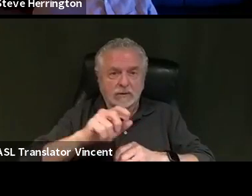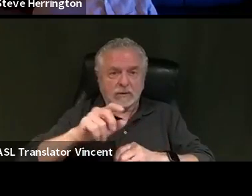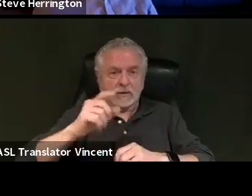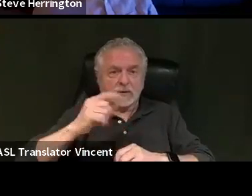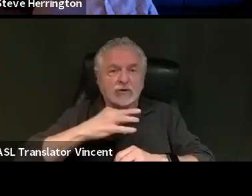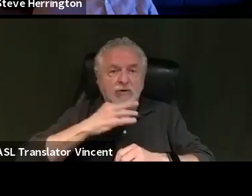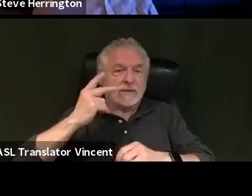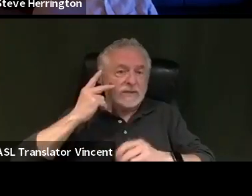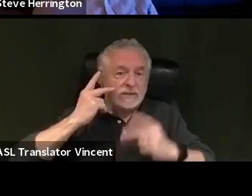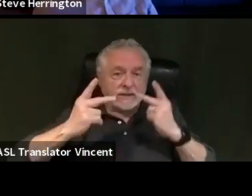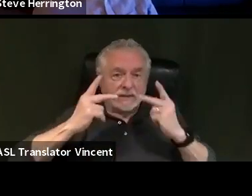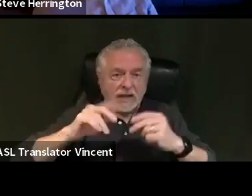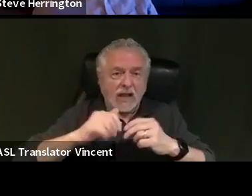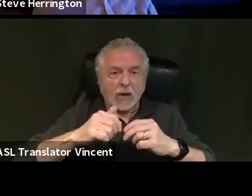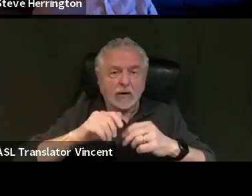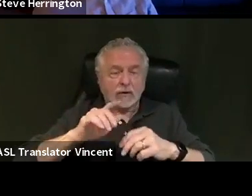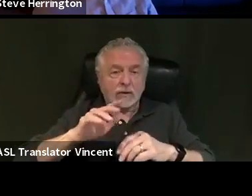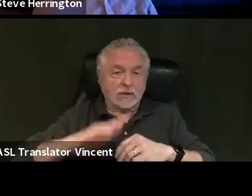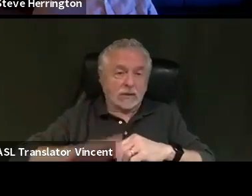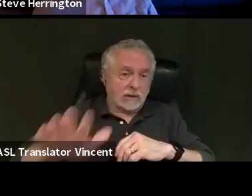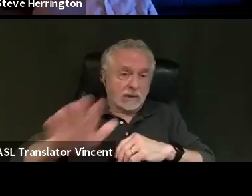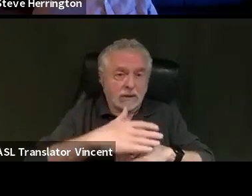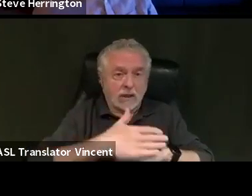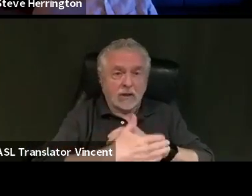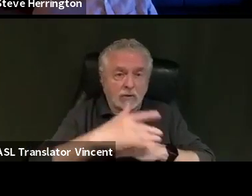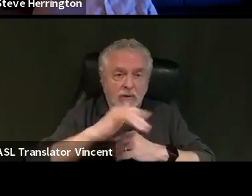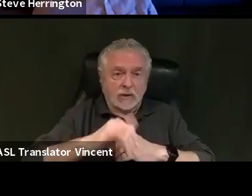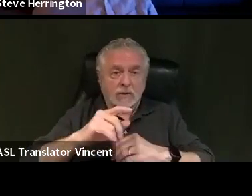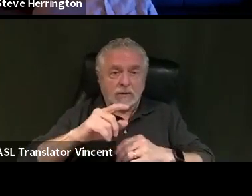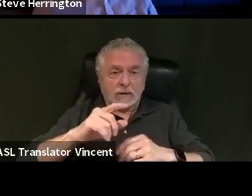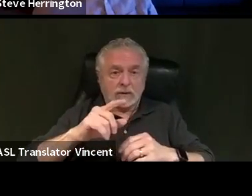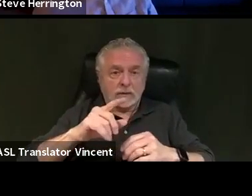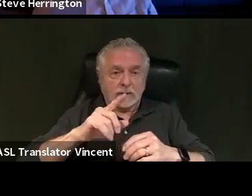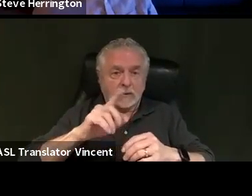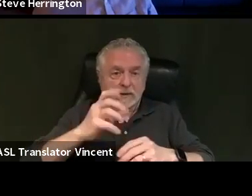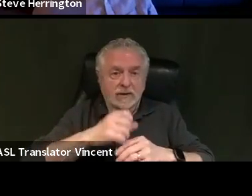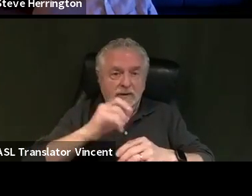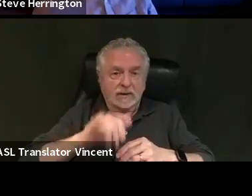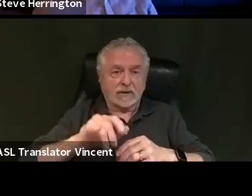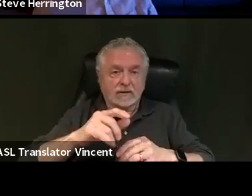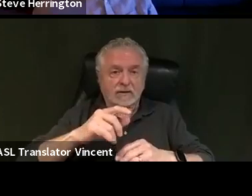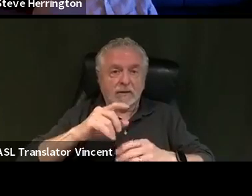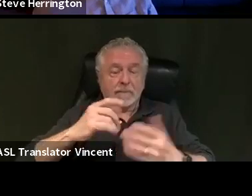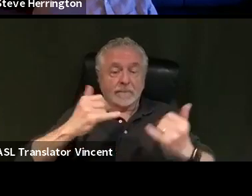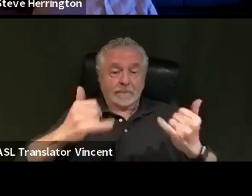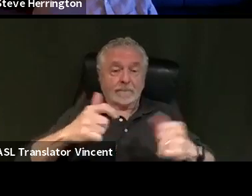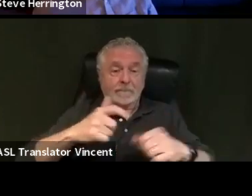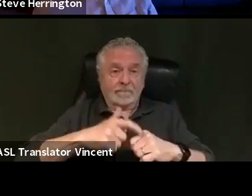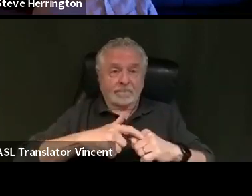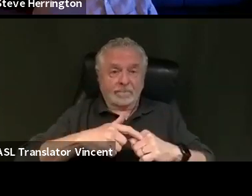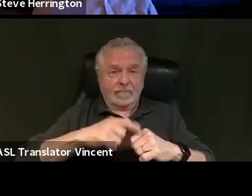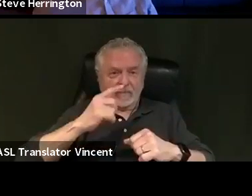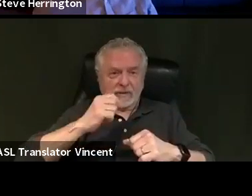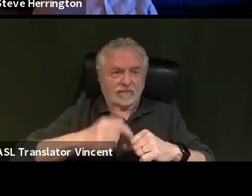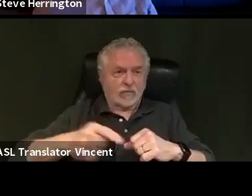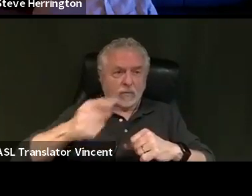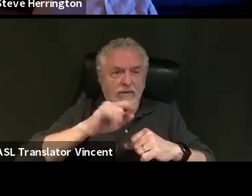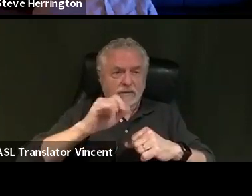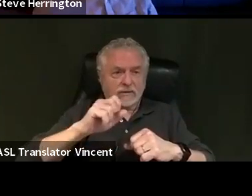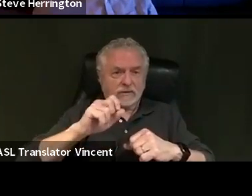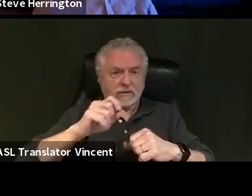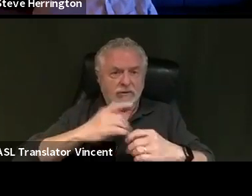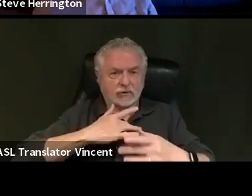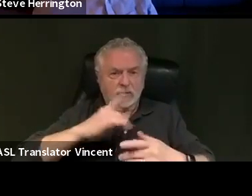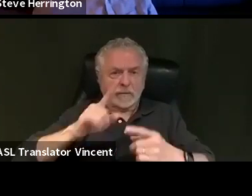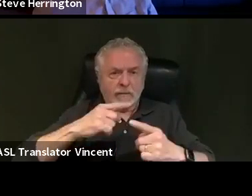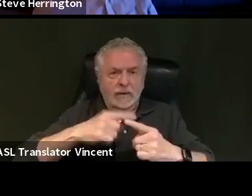curious to see how we as a country navigate that when the time comes when they get full approval. In the meantime, I think everybody is just concerned